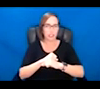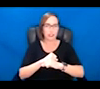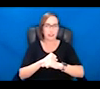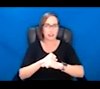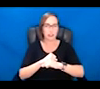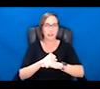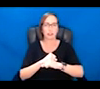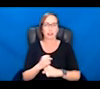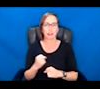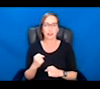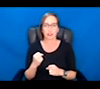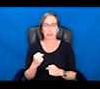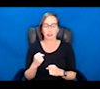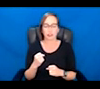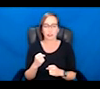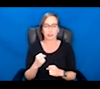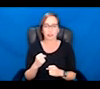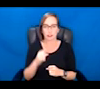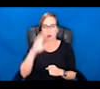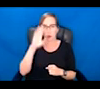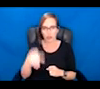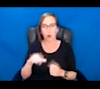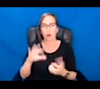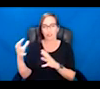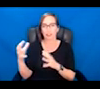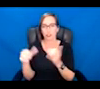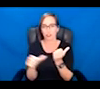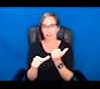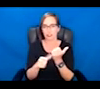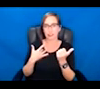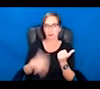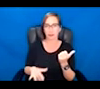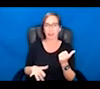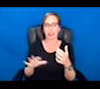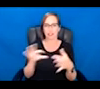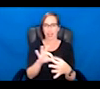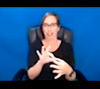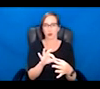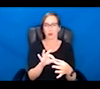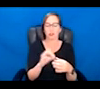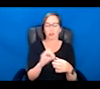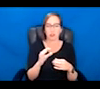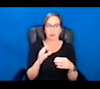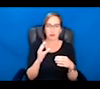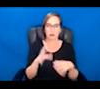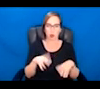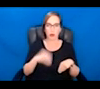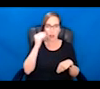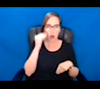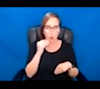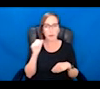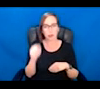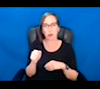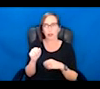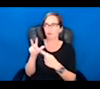societal shocks because we know that disaster assistance is tied to housing ownership, or you can take out a second mortgage, or all these things you can do if you have